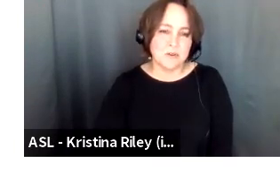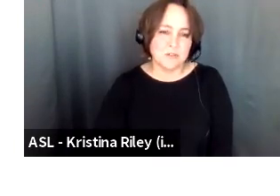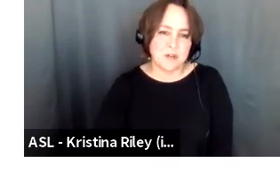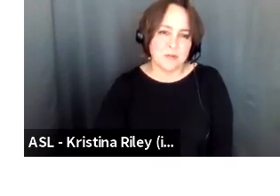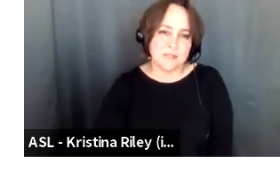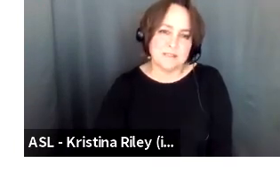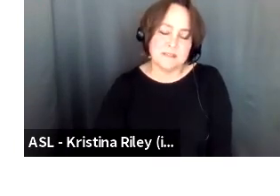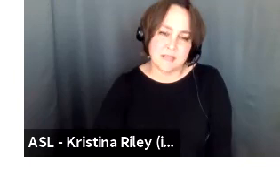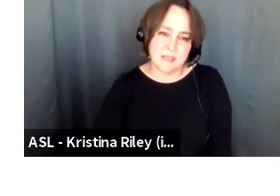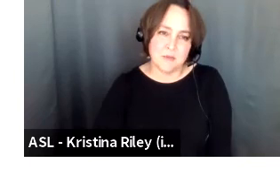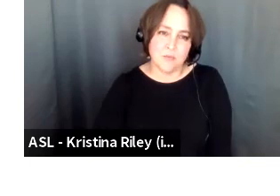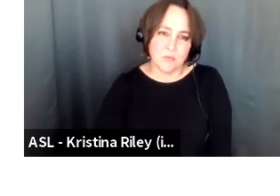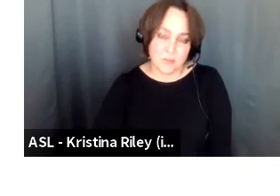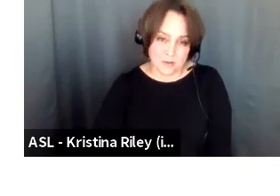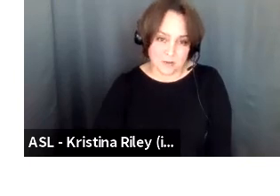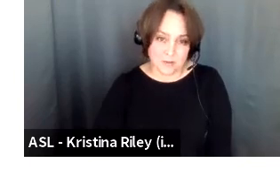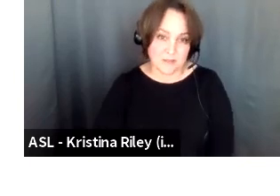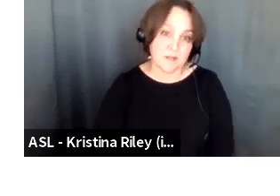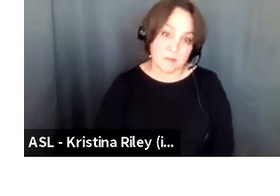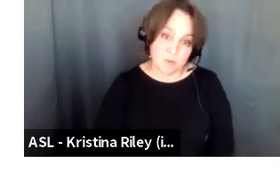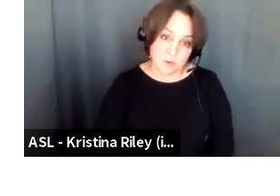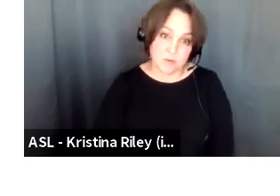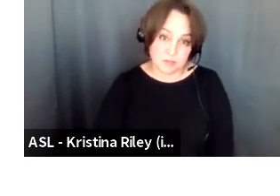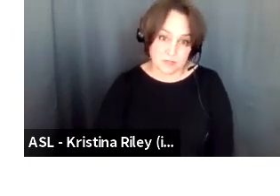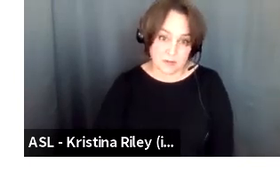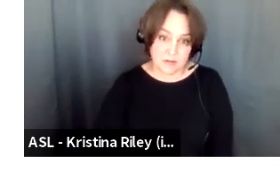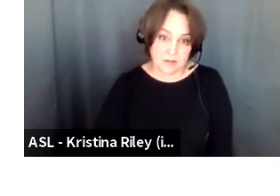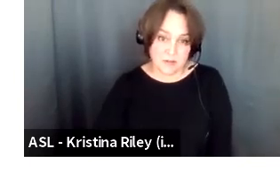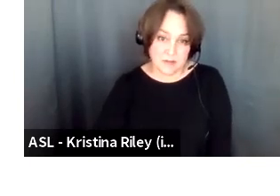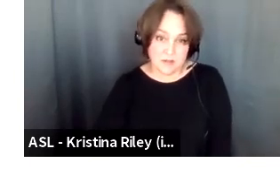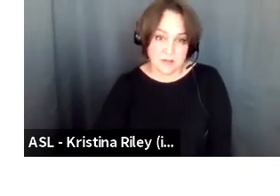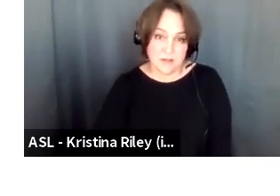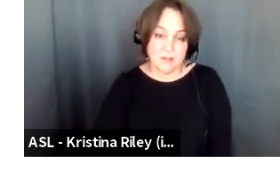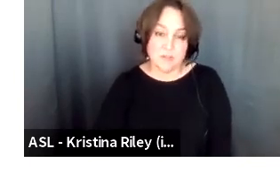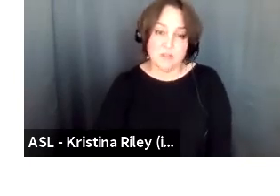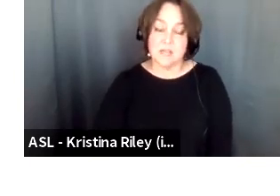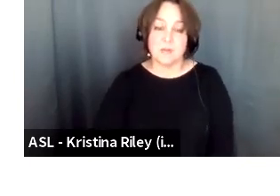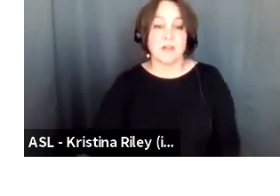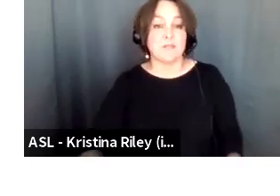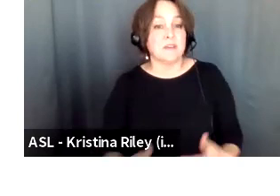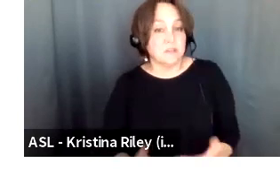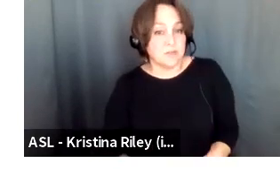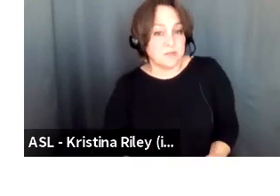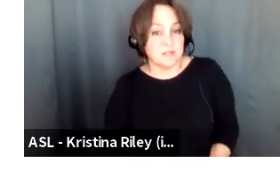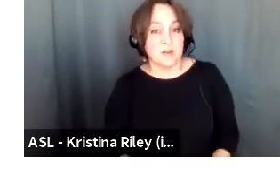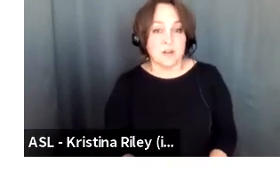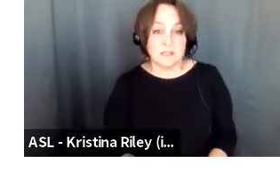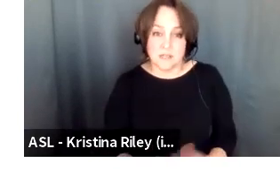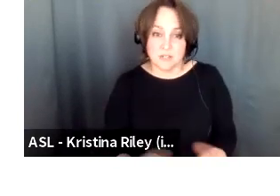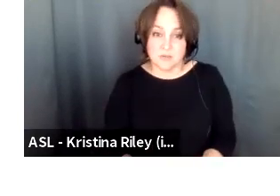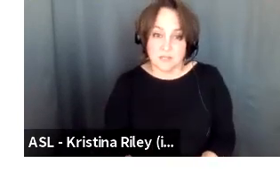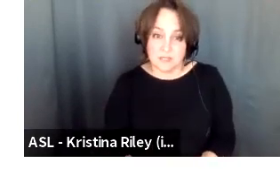Deaf culture operates in the same manner that of the quote you just read. Just like we have igloos that